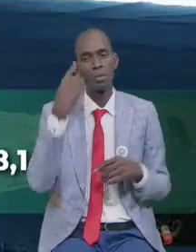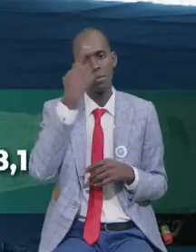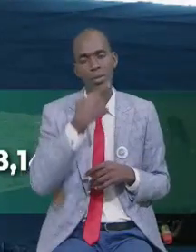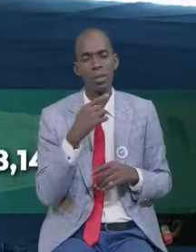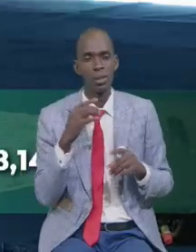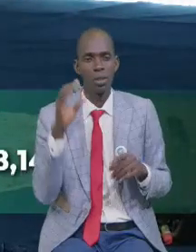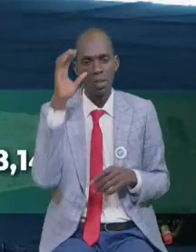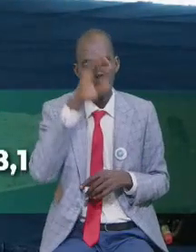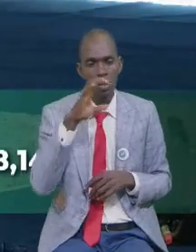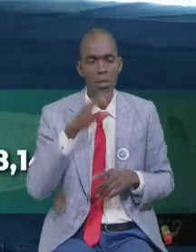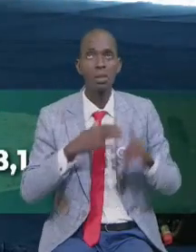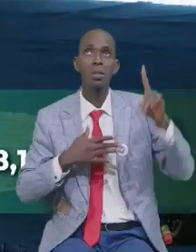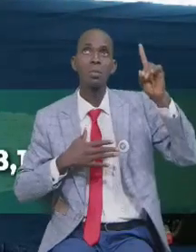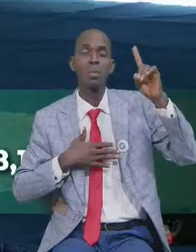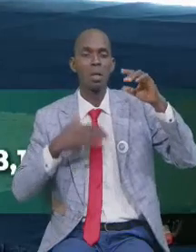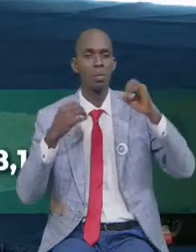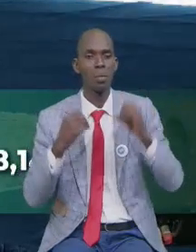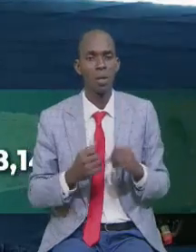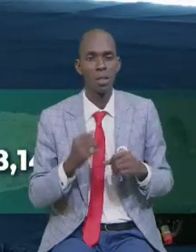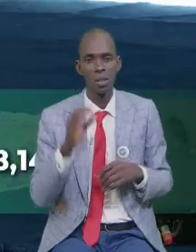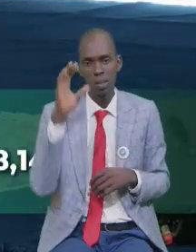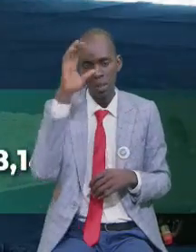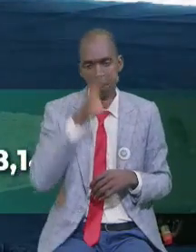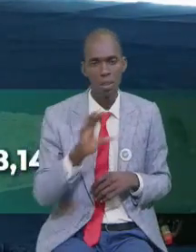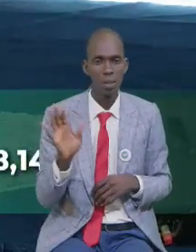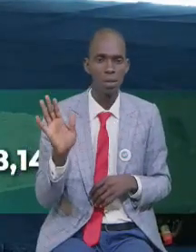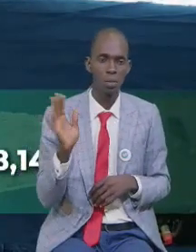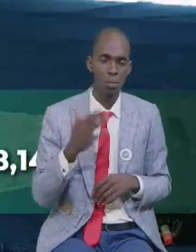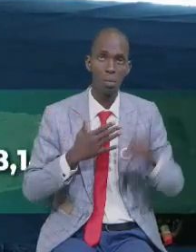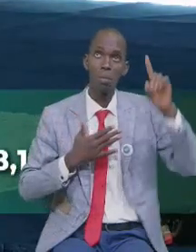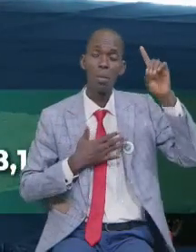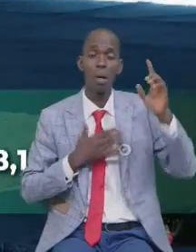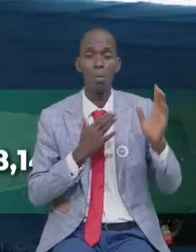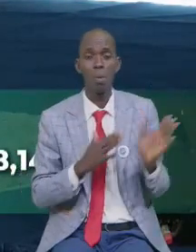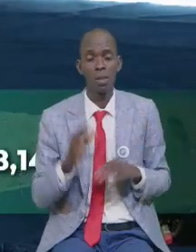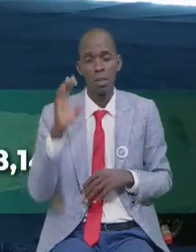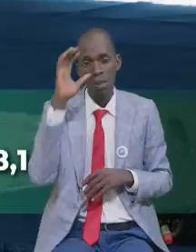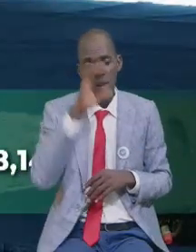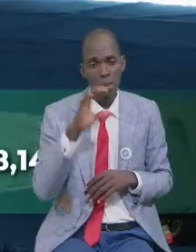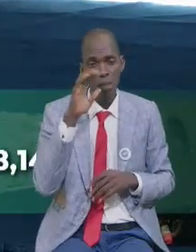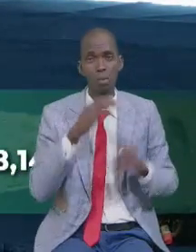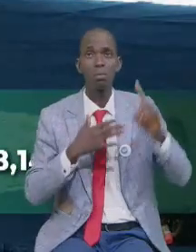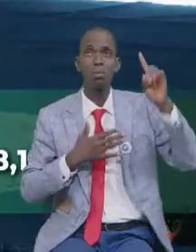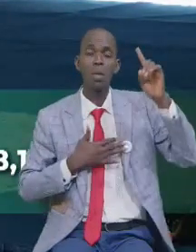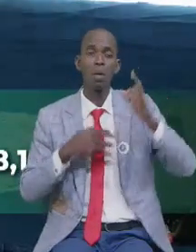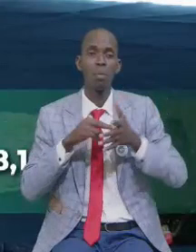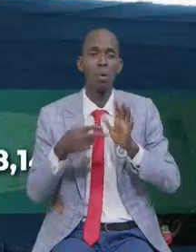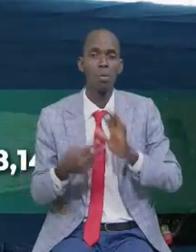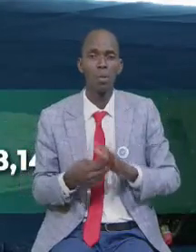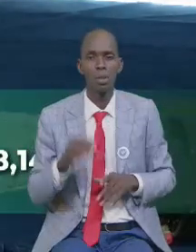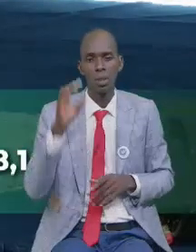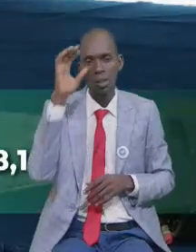power. Seek my plan, seek my purpose, and seek my